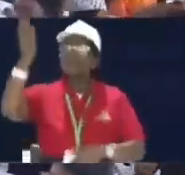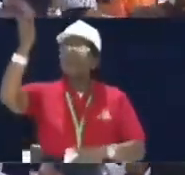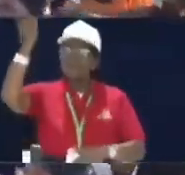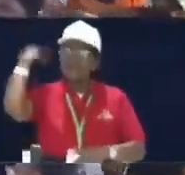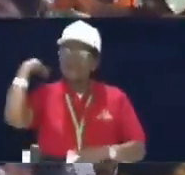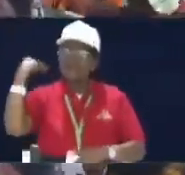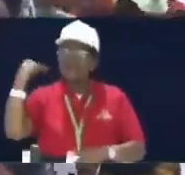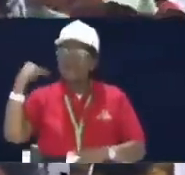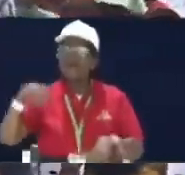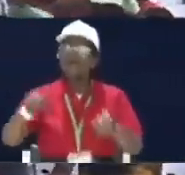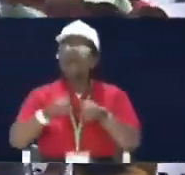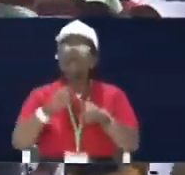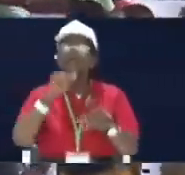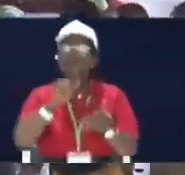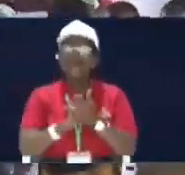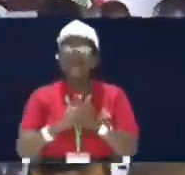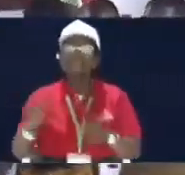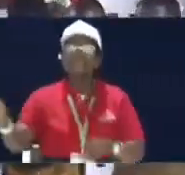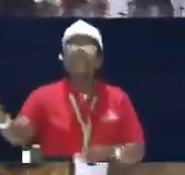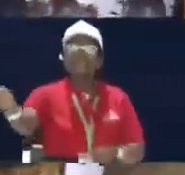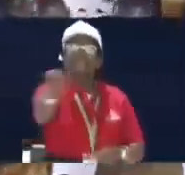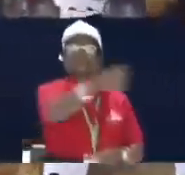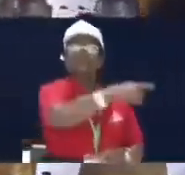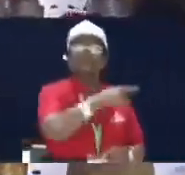so that we can receive more?